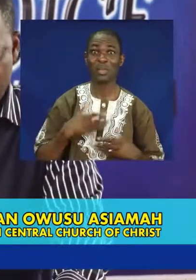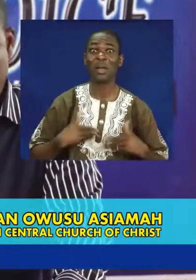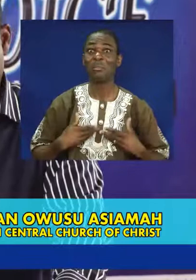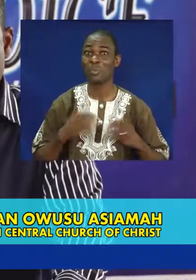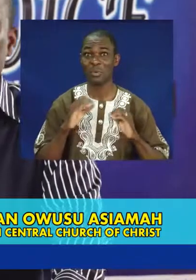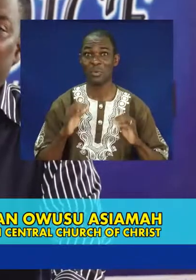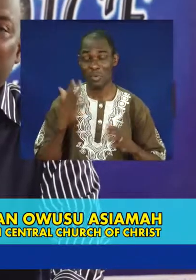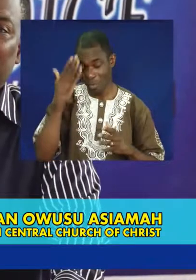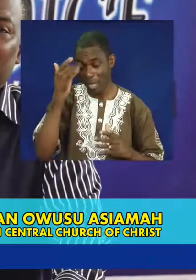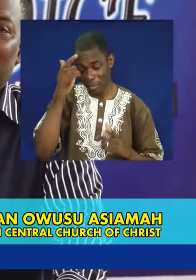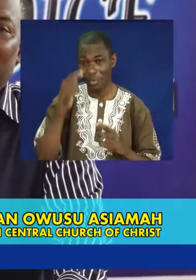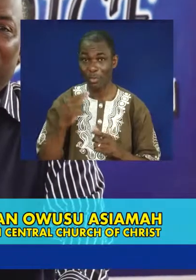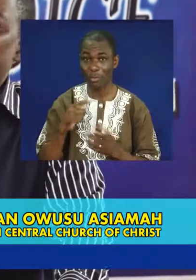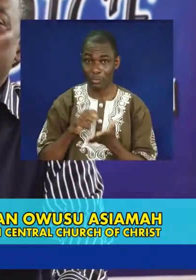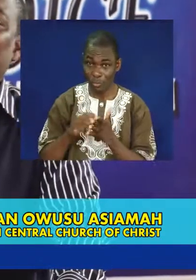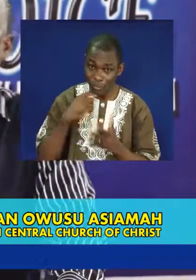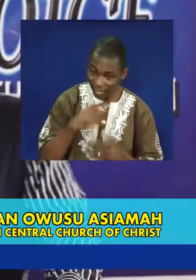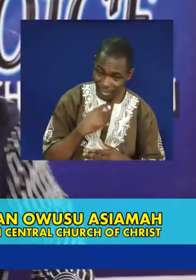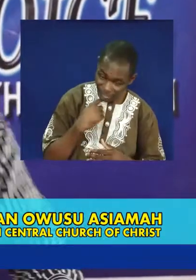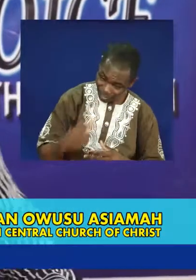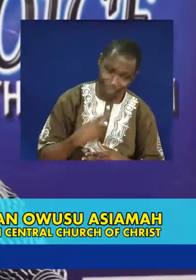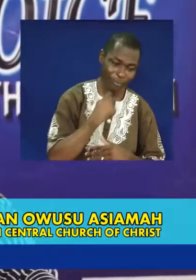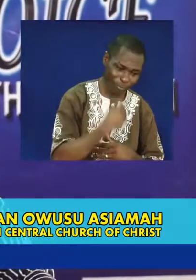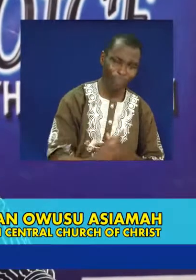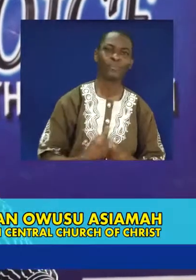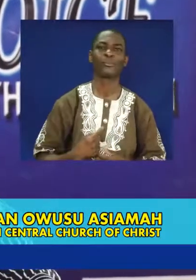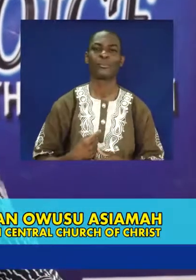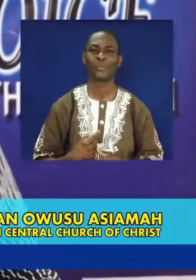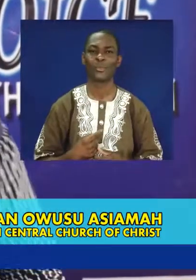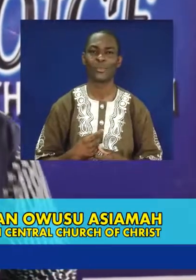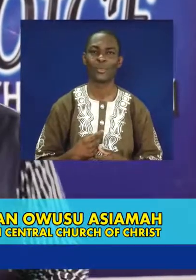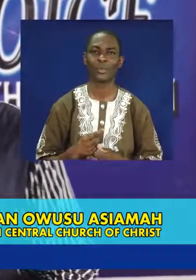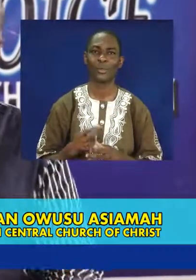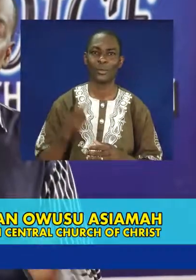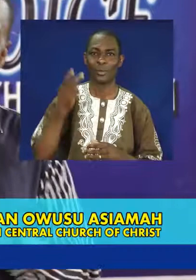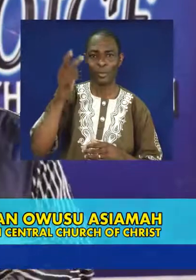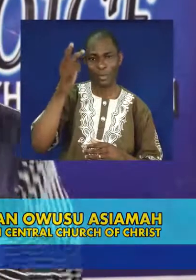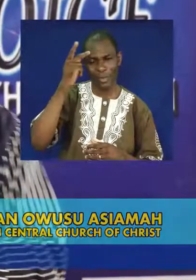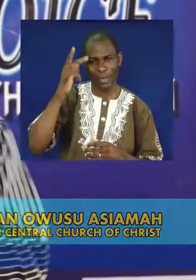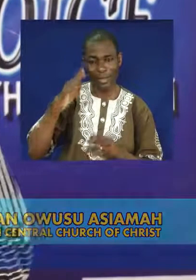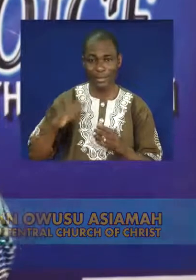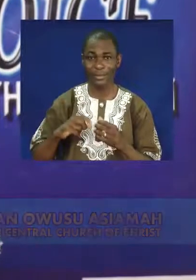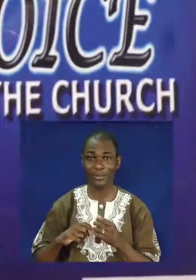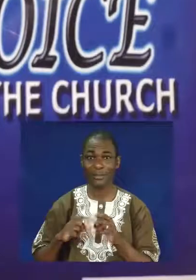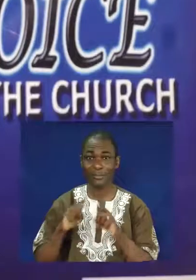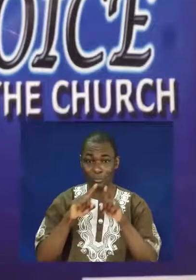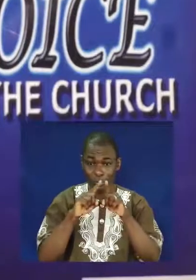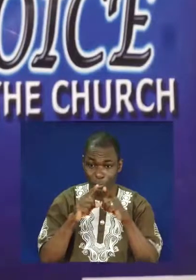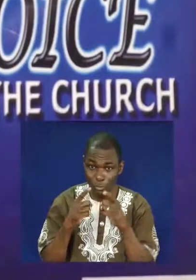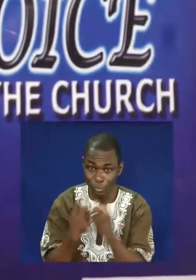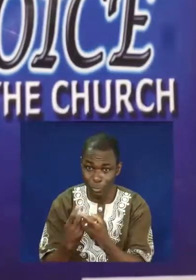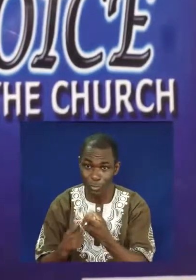We know of a part, which I mean. And your political party, sir, wouldn't you want me to cast out of Cray and Chow? And